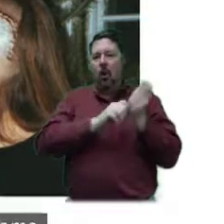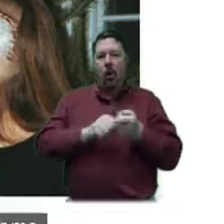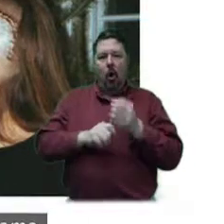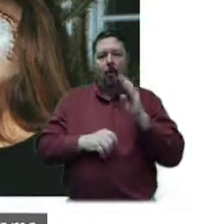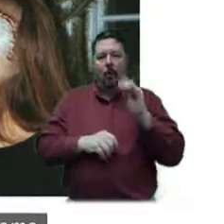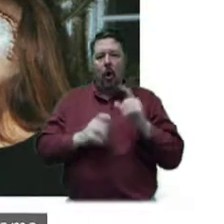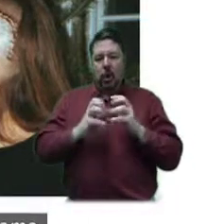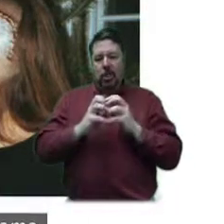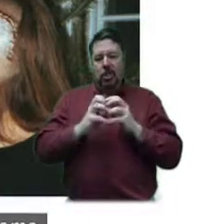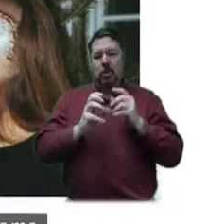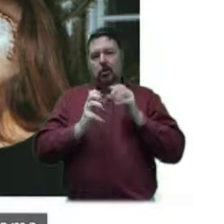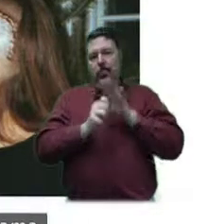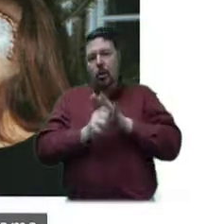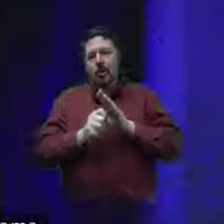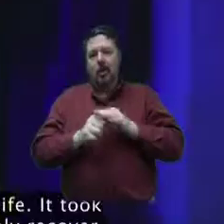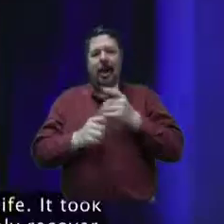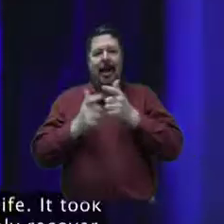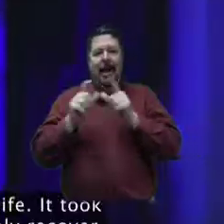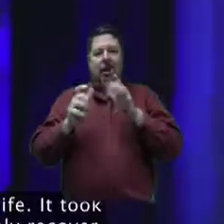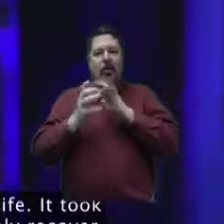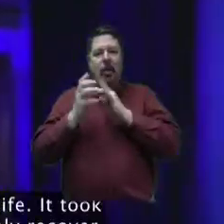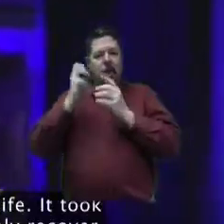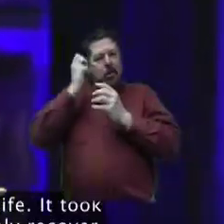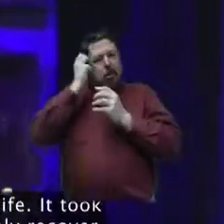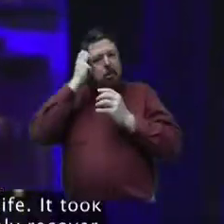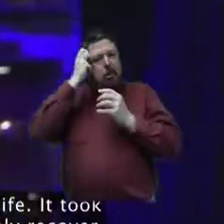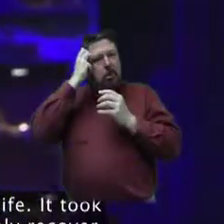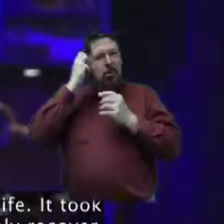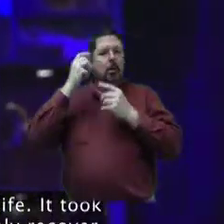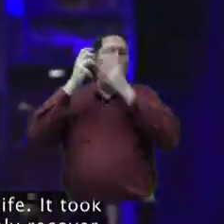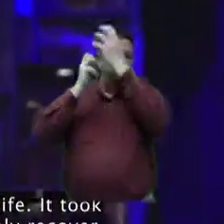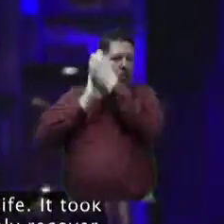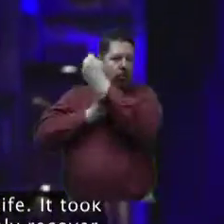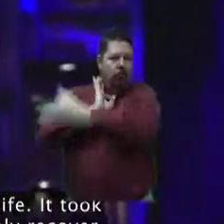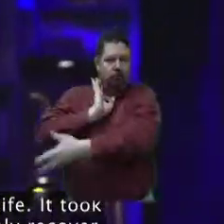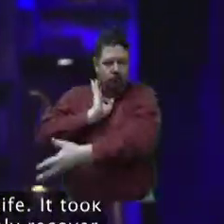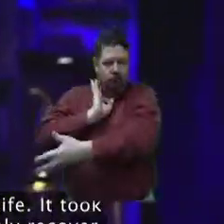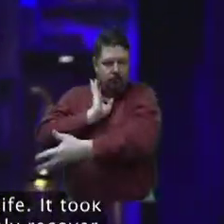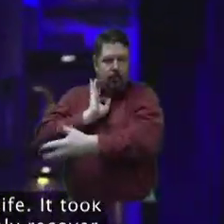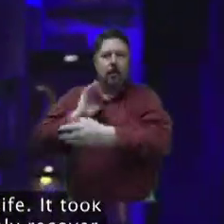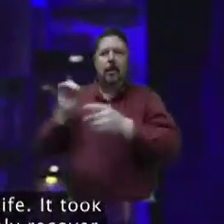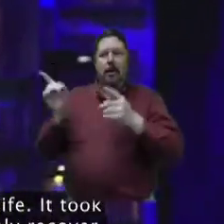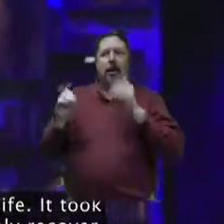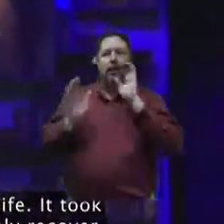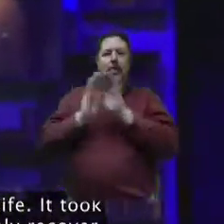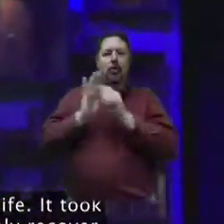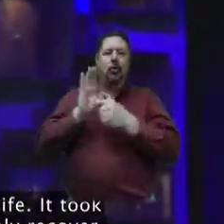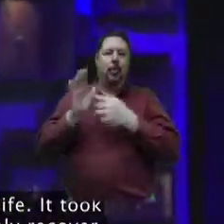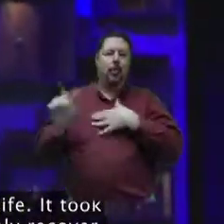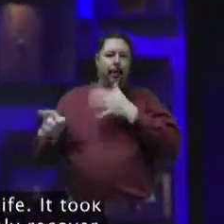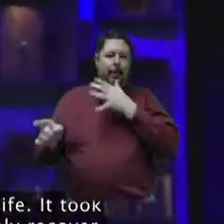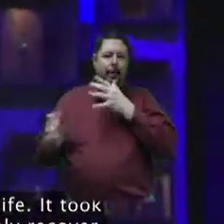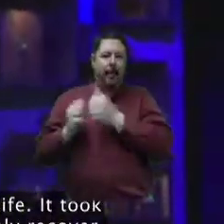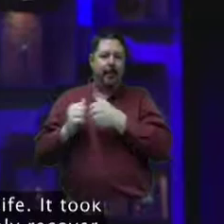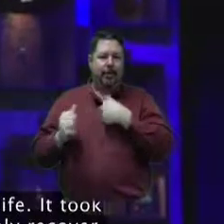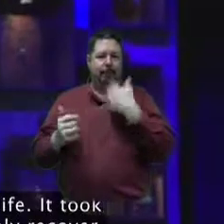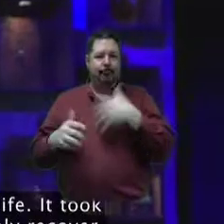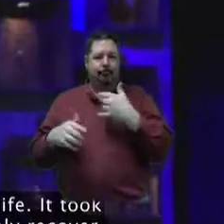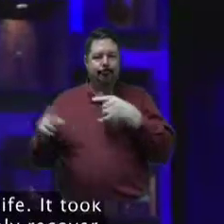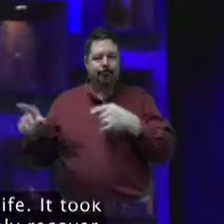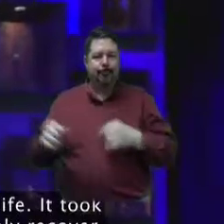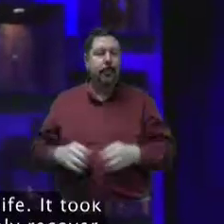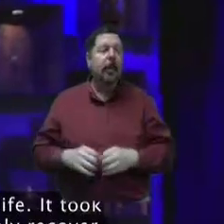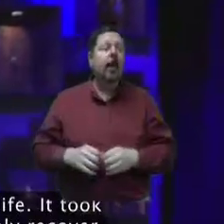language centers. Here I am with my mama, who's a true angel in my life. It took me 8